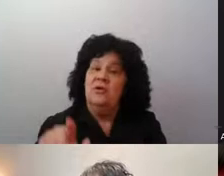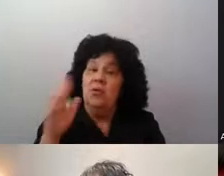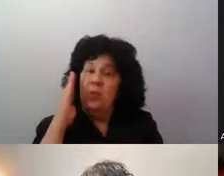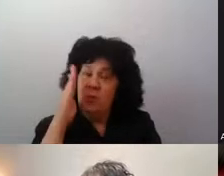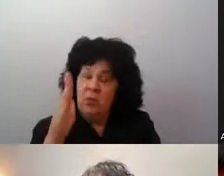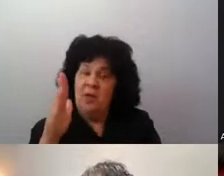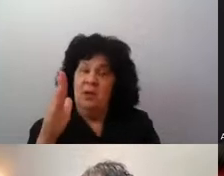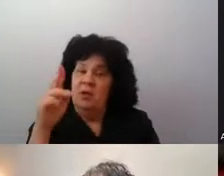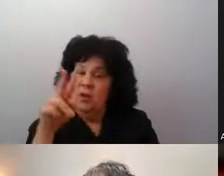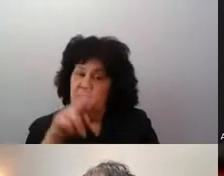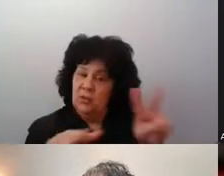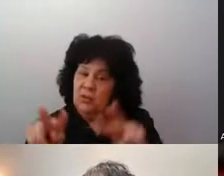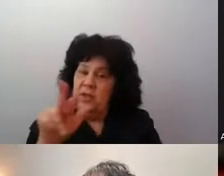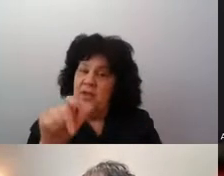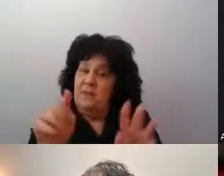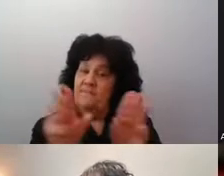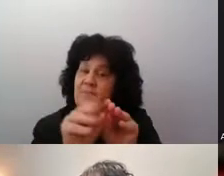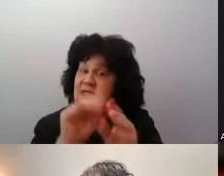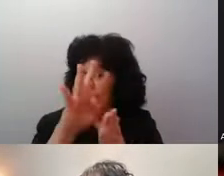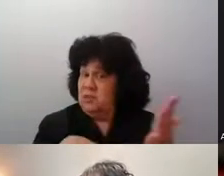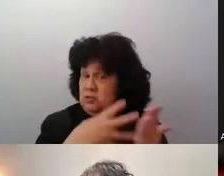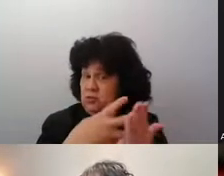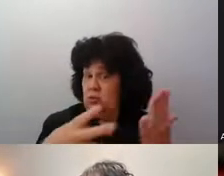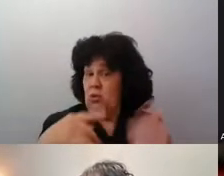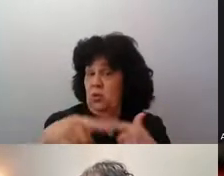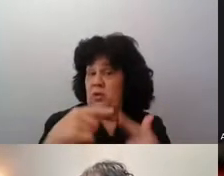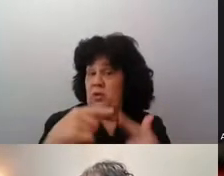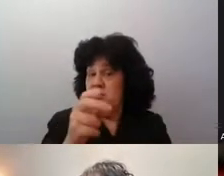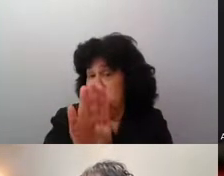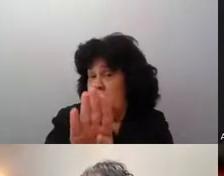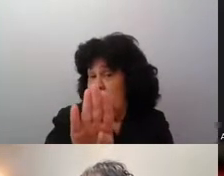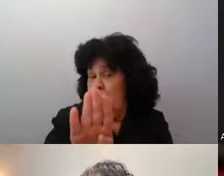at a meeting schedule. So as soon as our subcommittees are